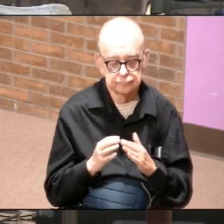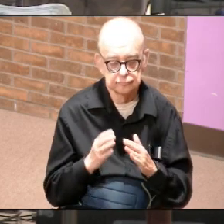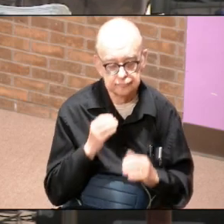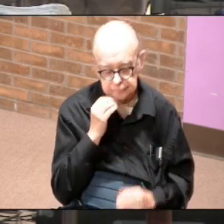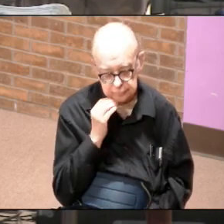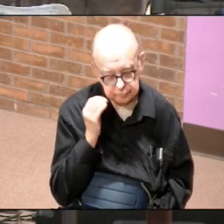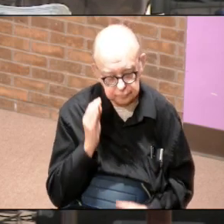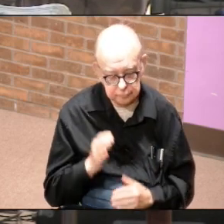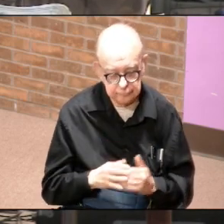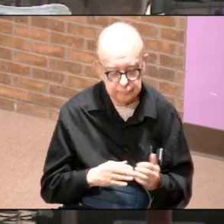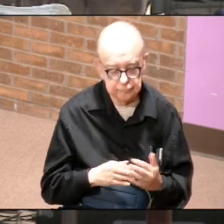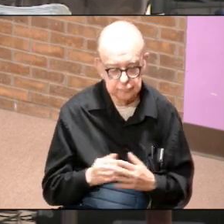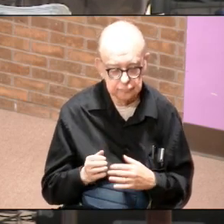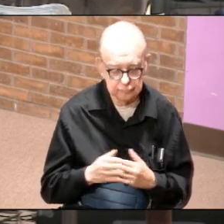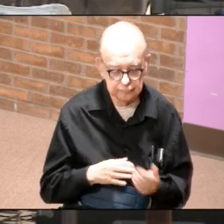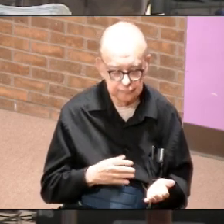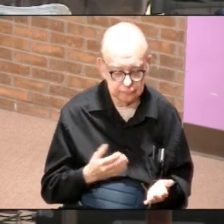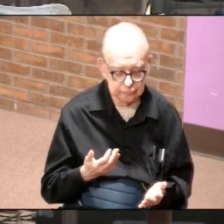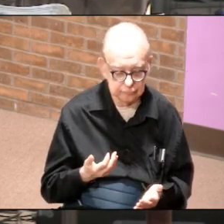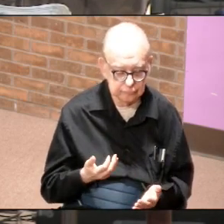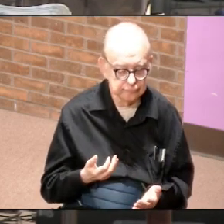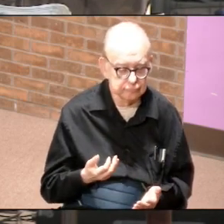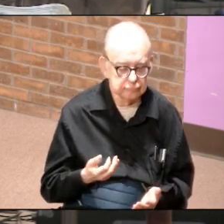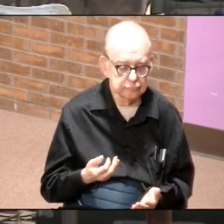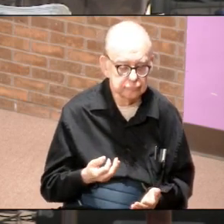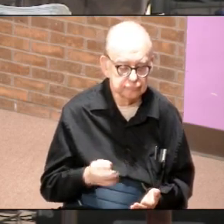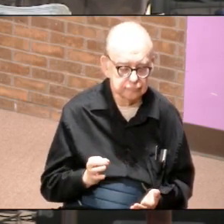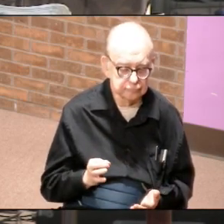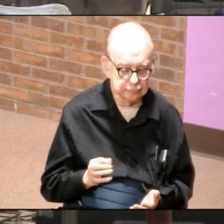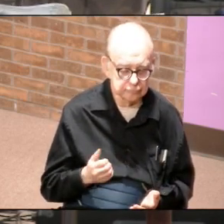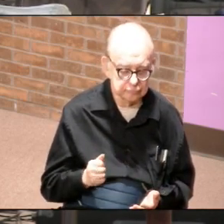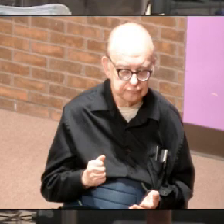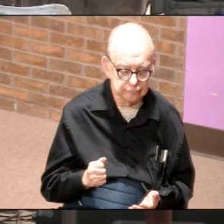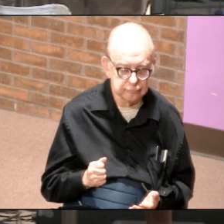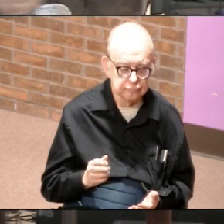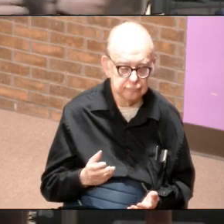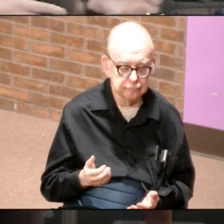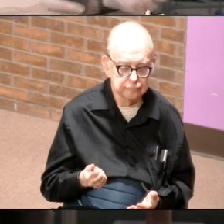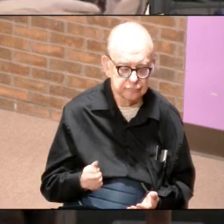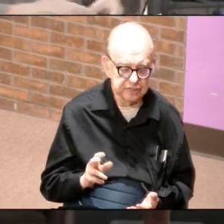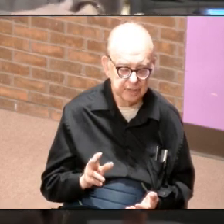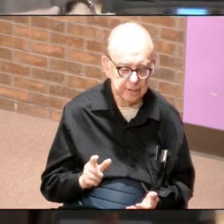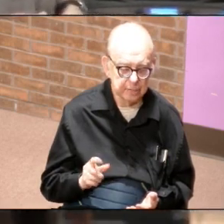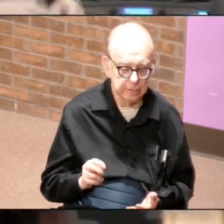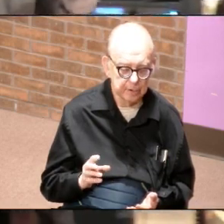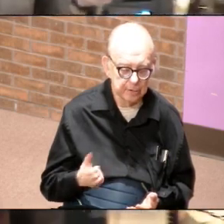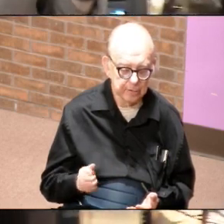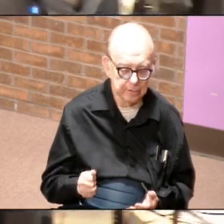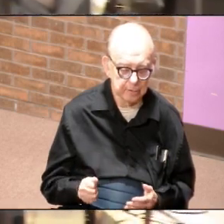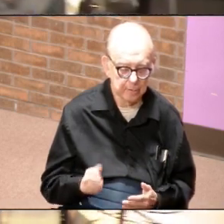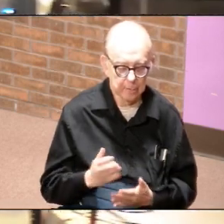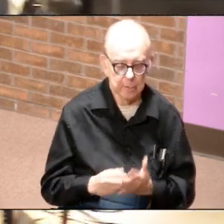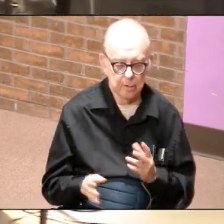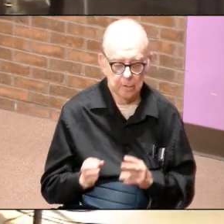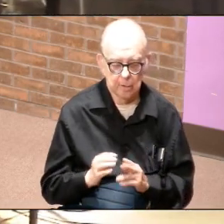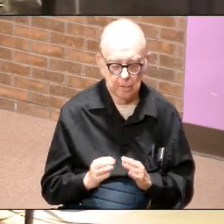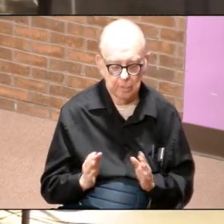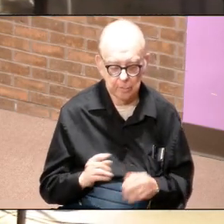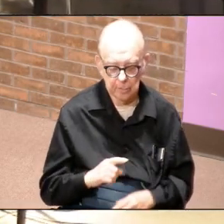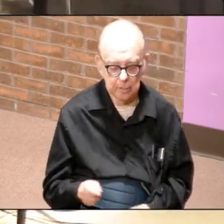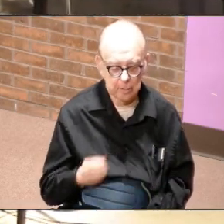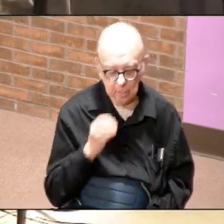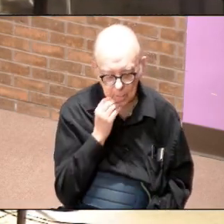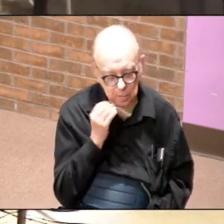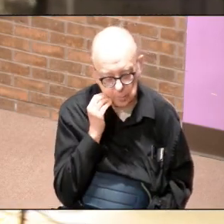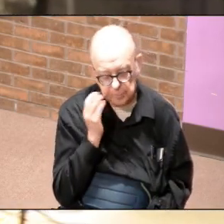built in the 1910s, 1920s, 1930s, 1940s, 50s, some of them have already